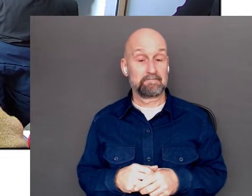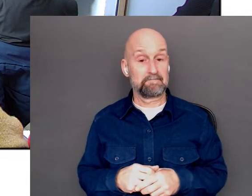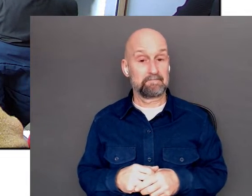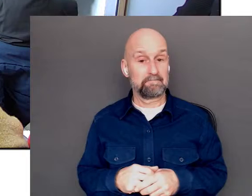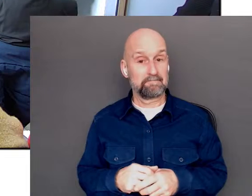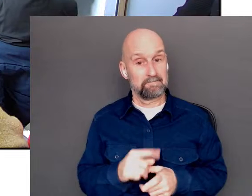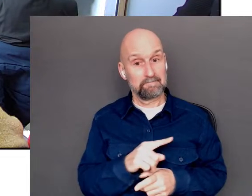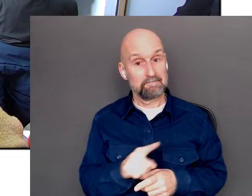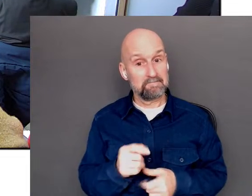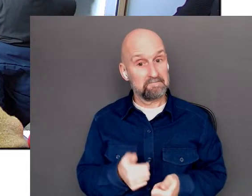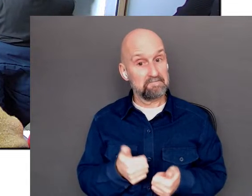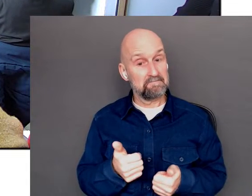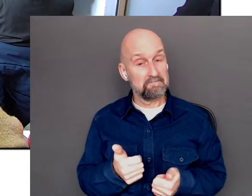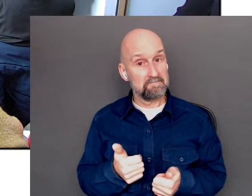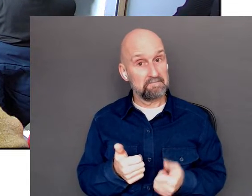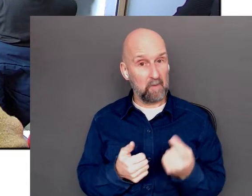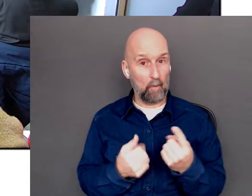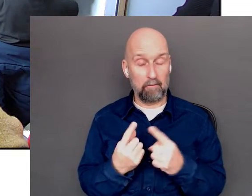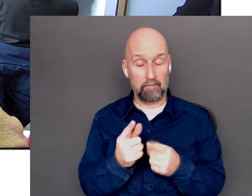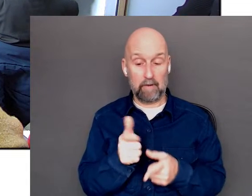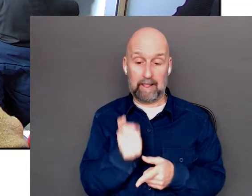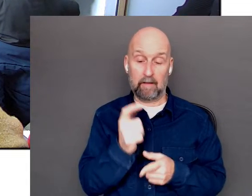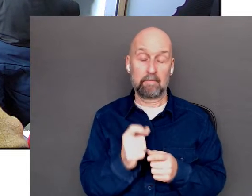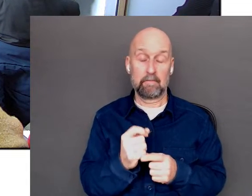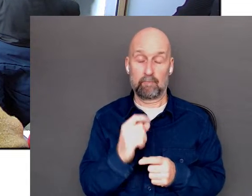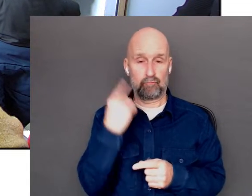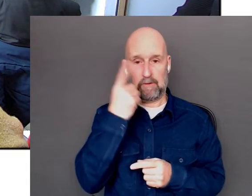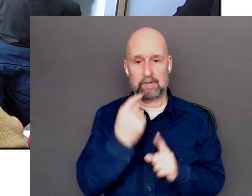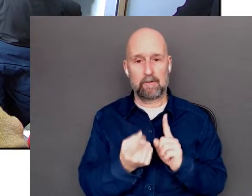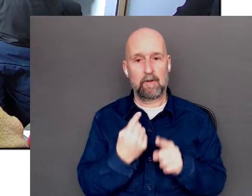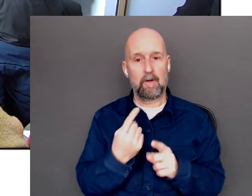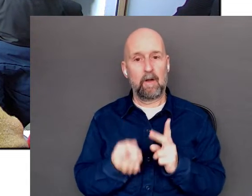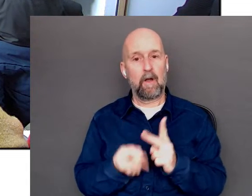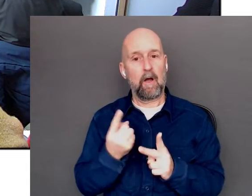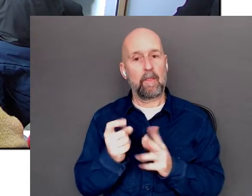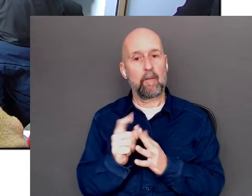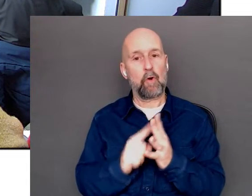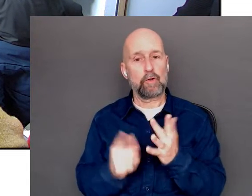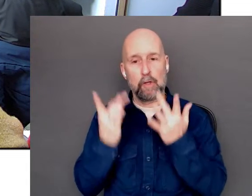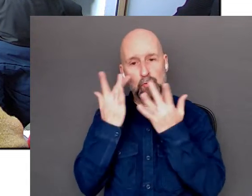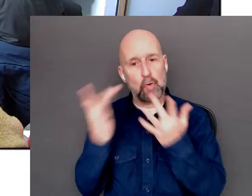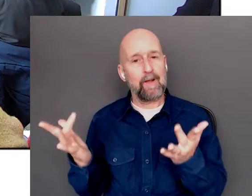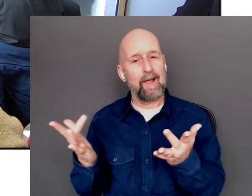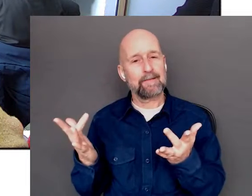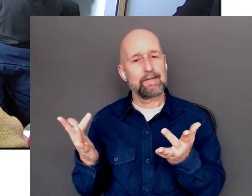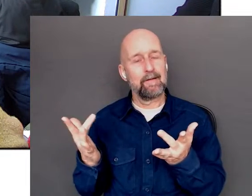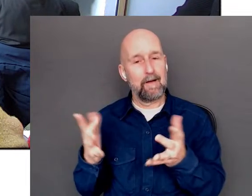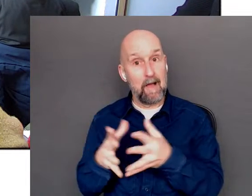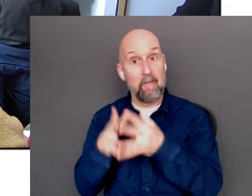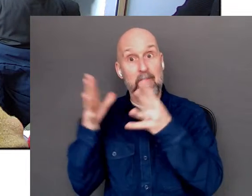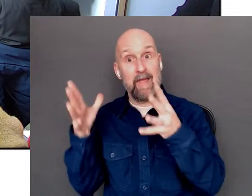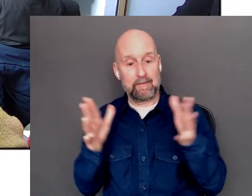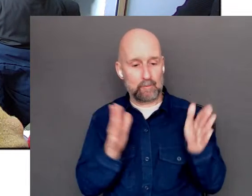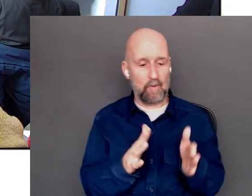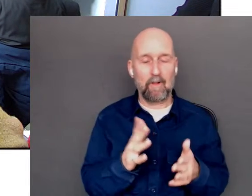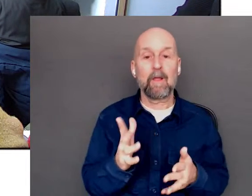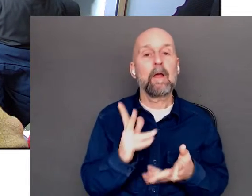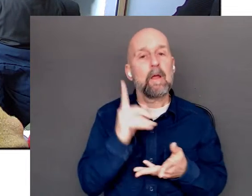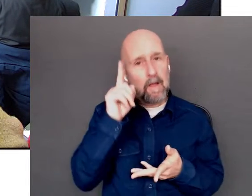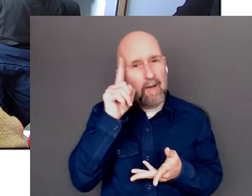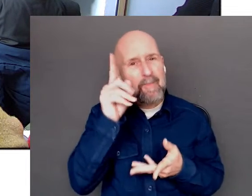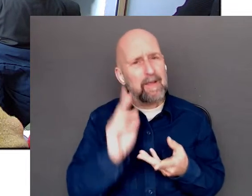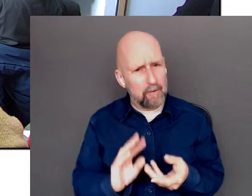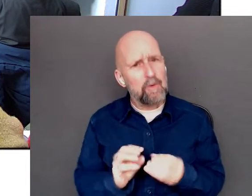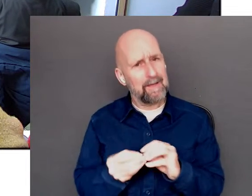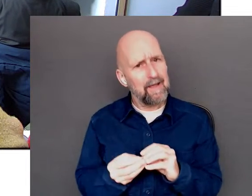as some good project that we love to showcase. So yeah, be creative, and yeah, you'll